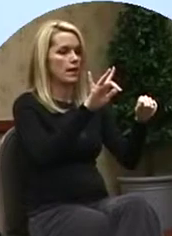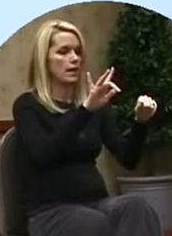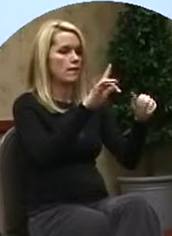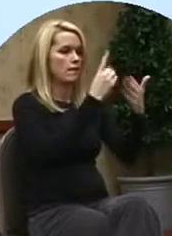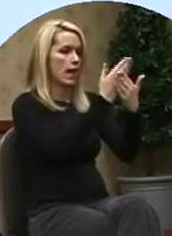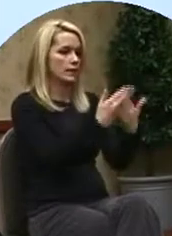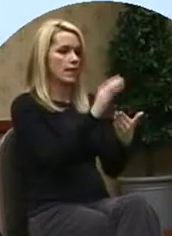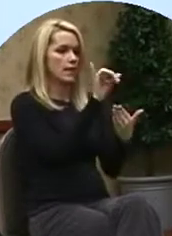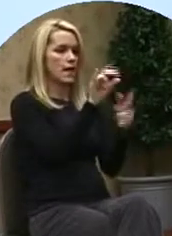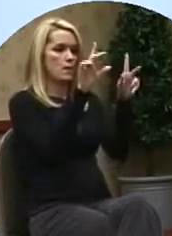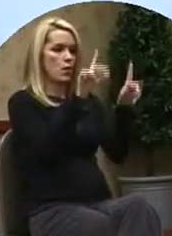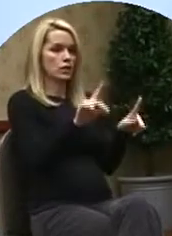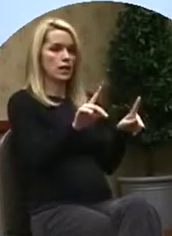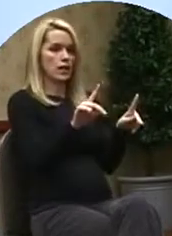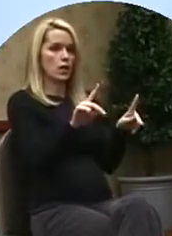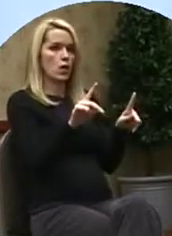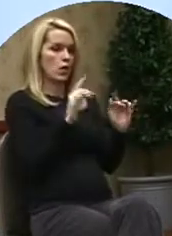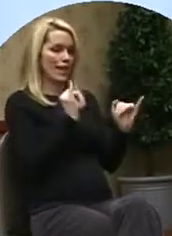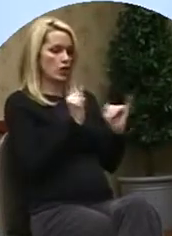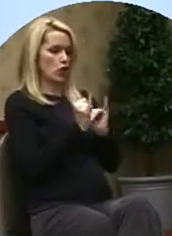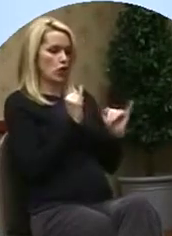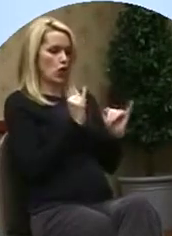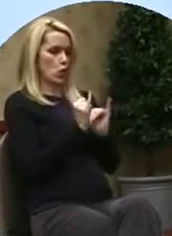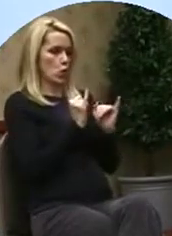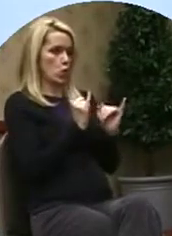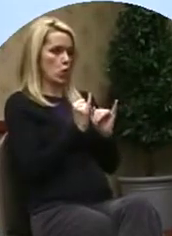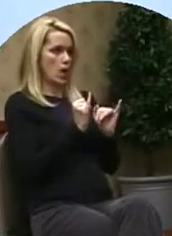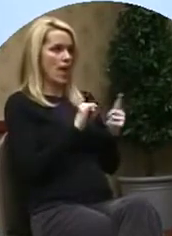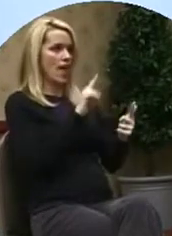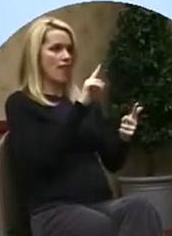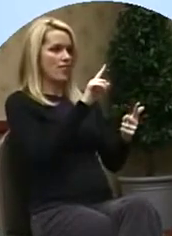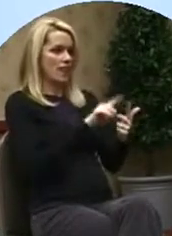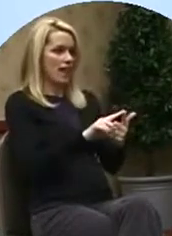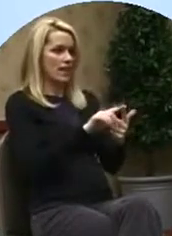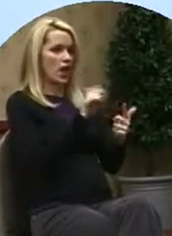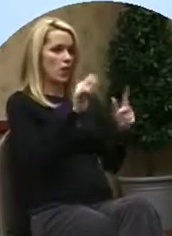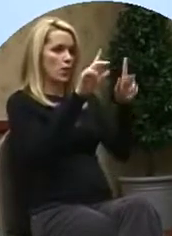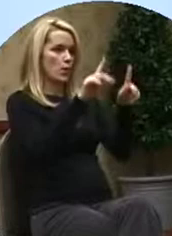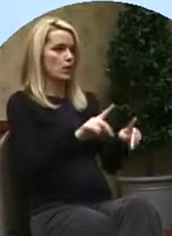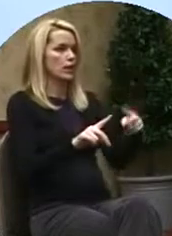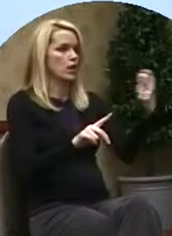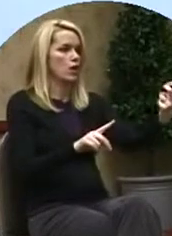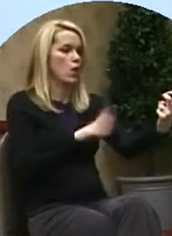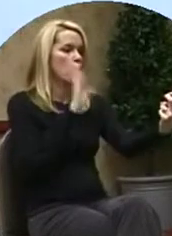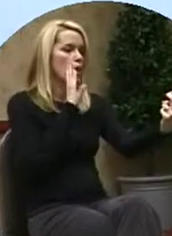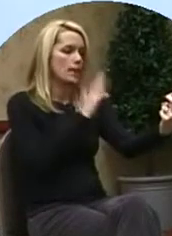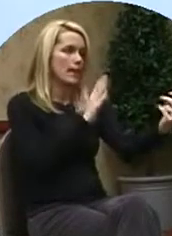interviewer and somebody else on your team be the interviewee.